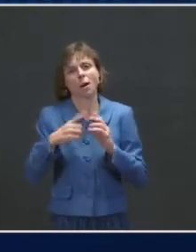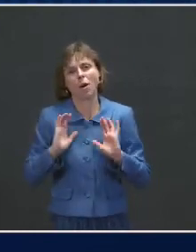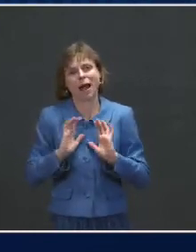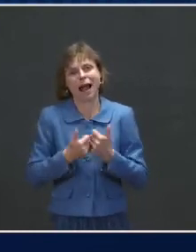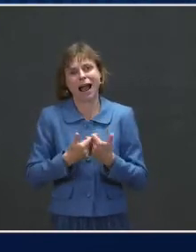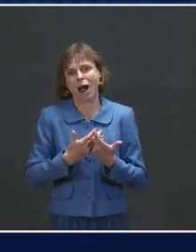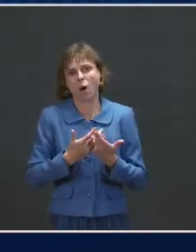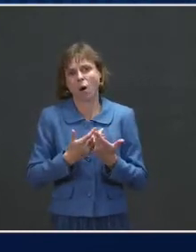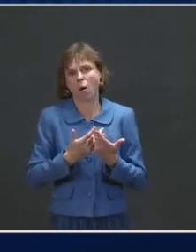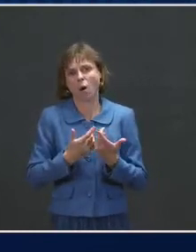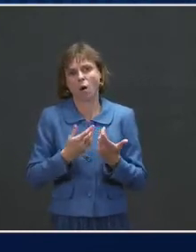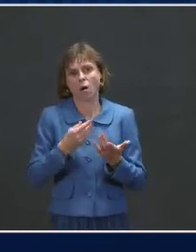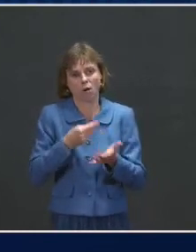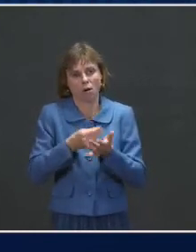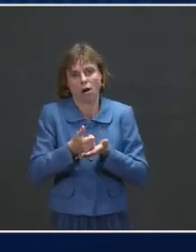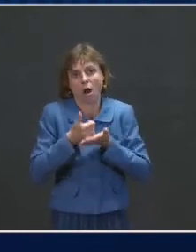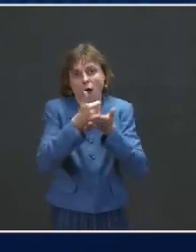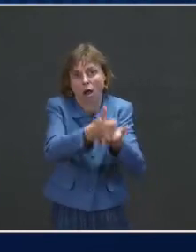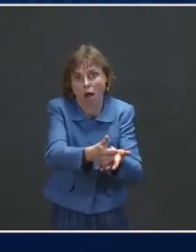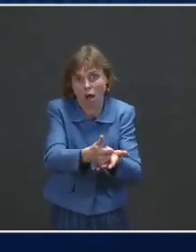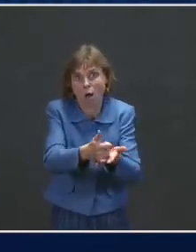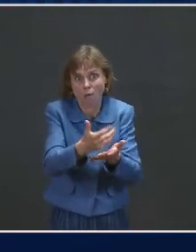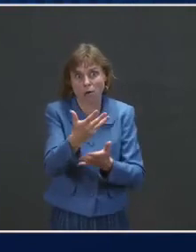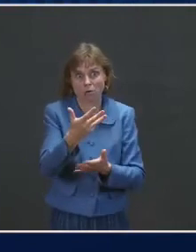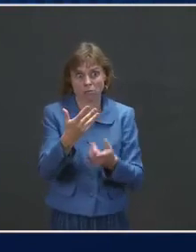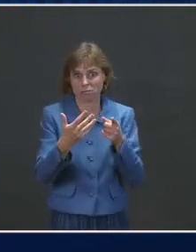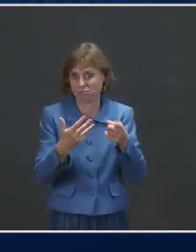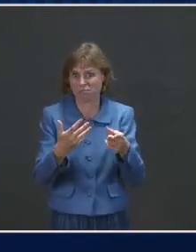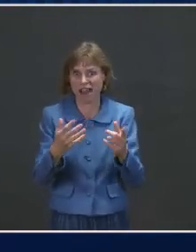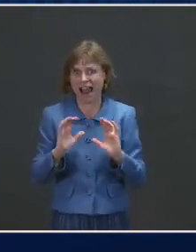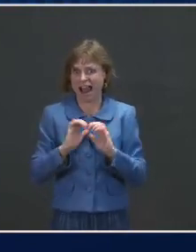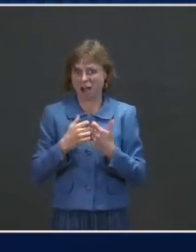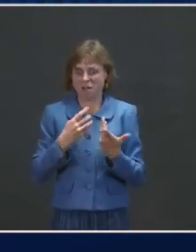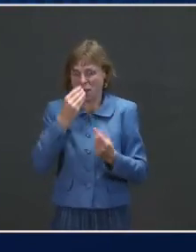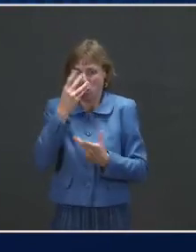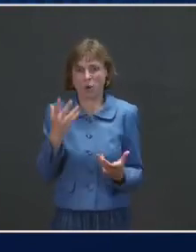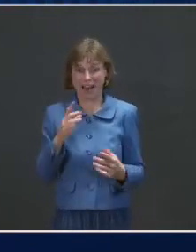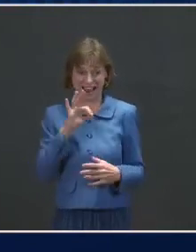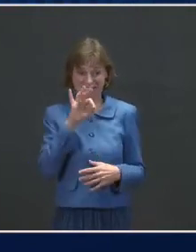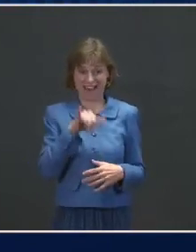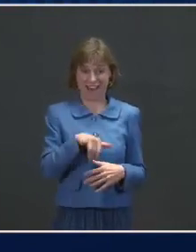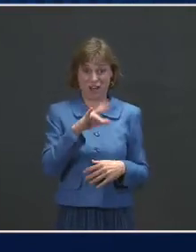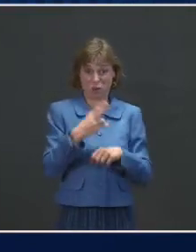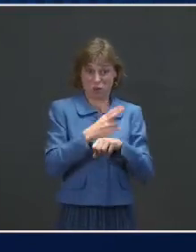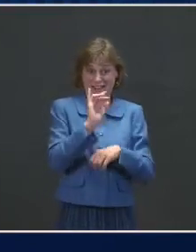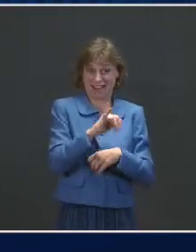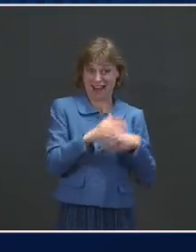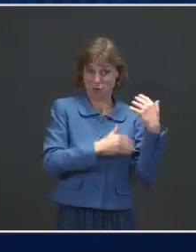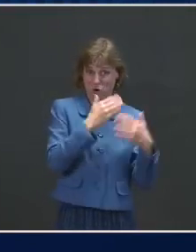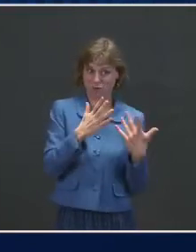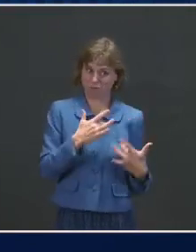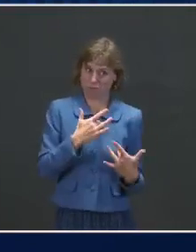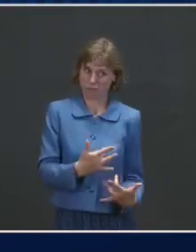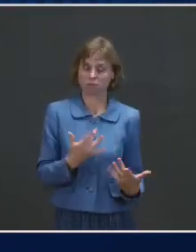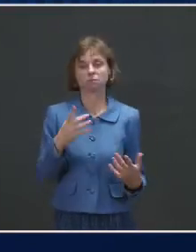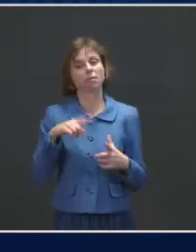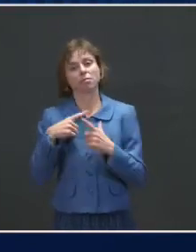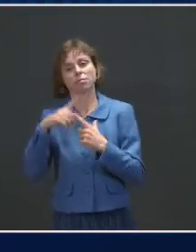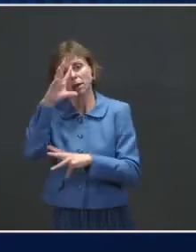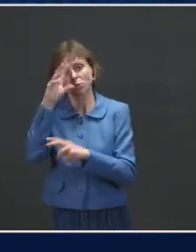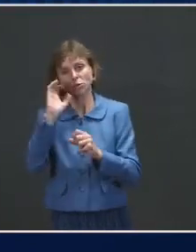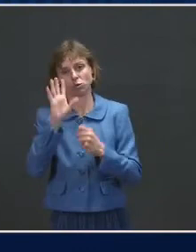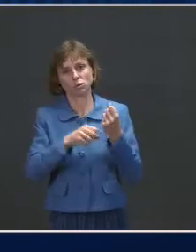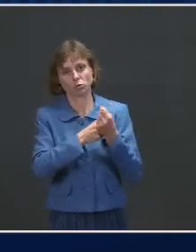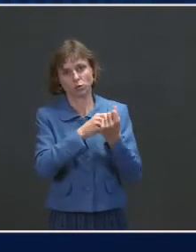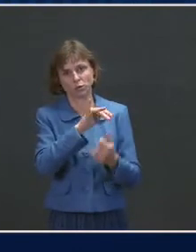hands. And, you know, that if that's the process that it moves forward through, which seems likely at this point, the president would certainly support that.